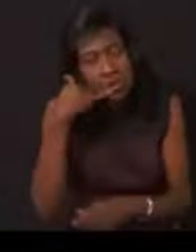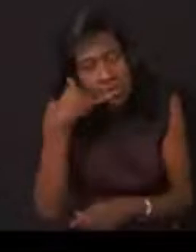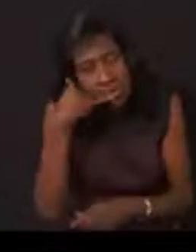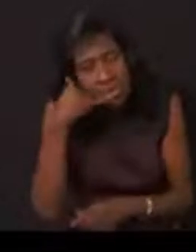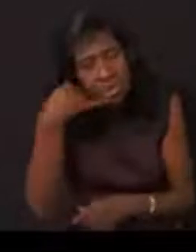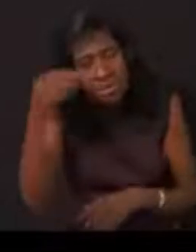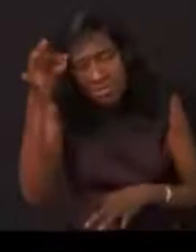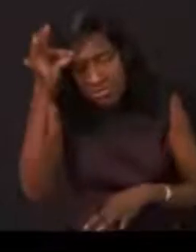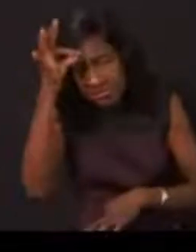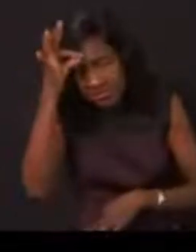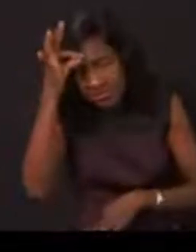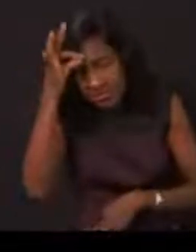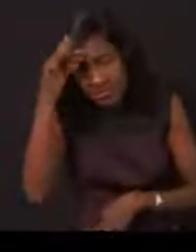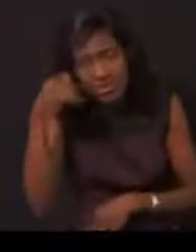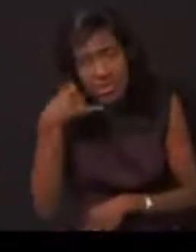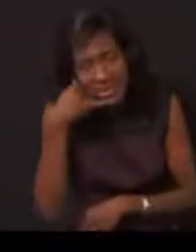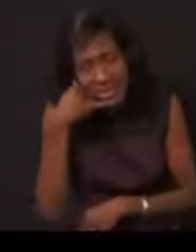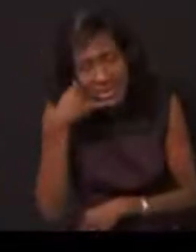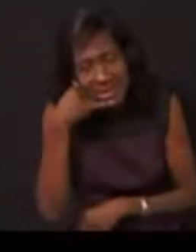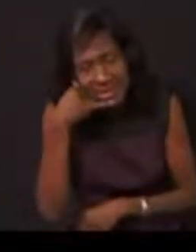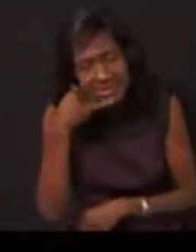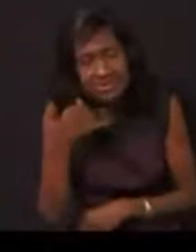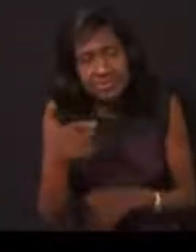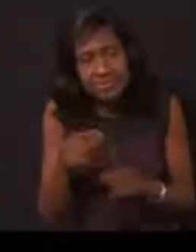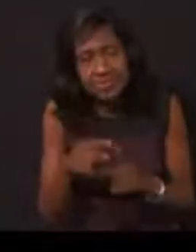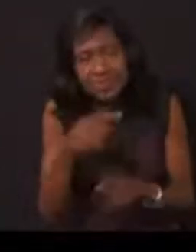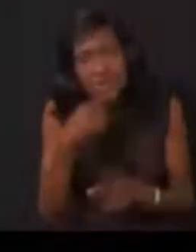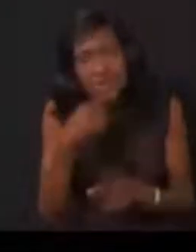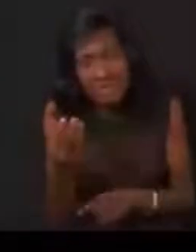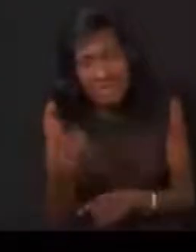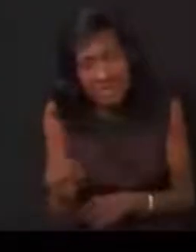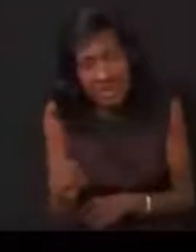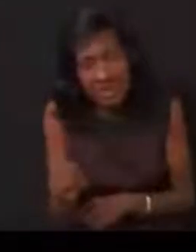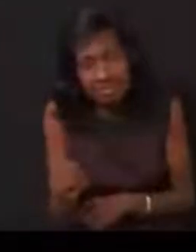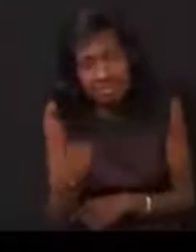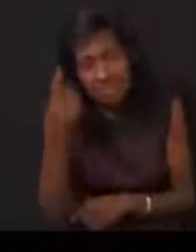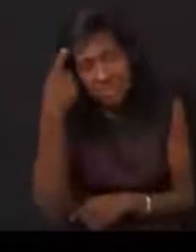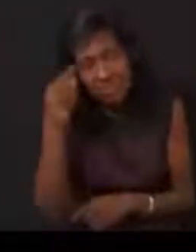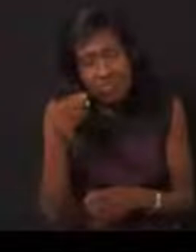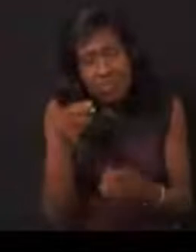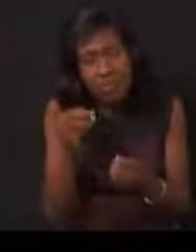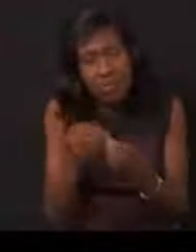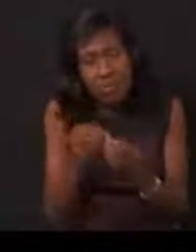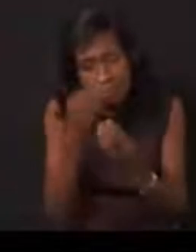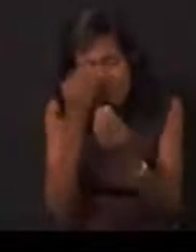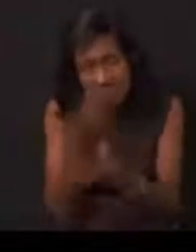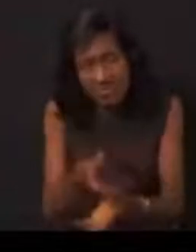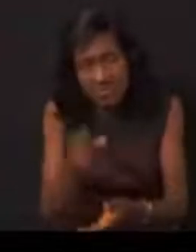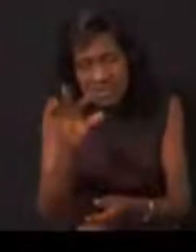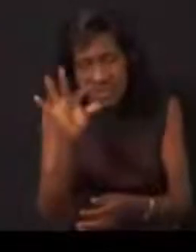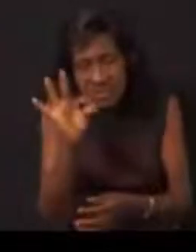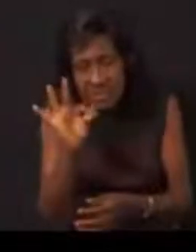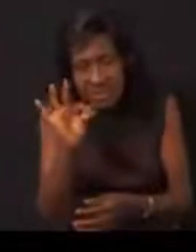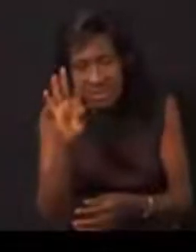to coordinate this as well. For a matter of information, the contact details are